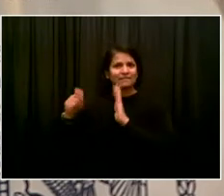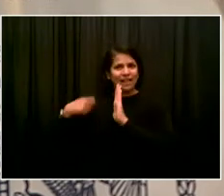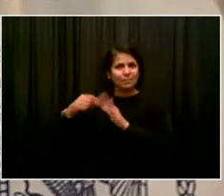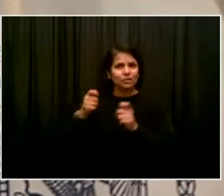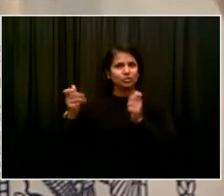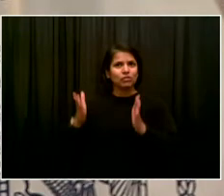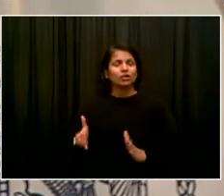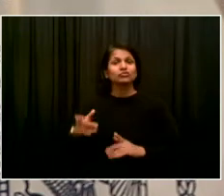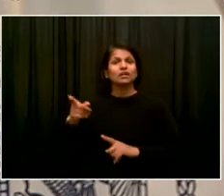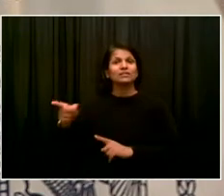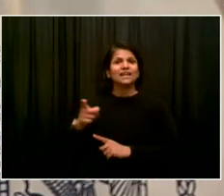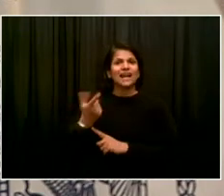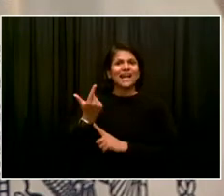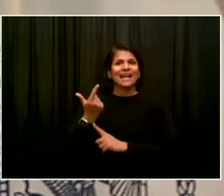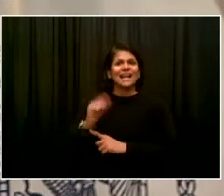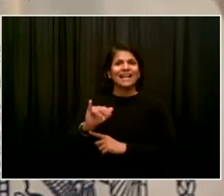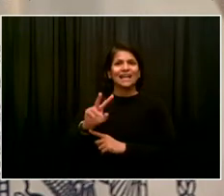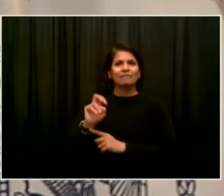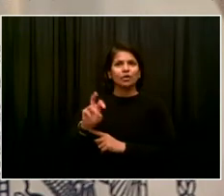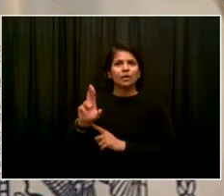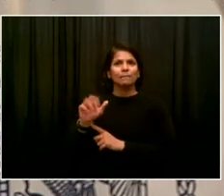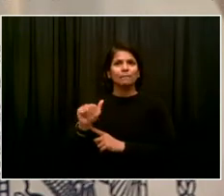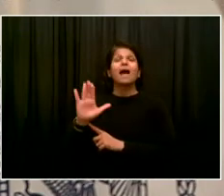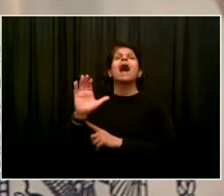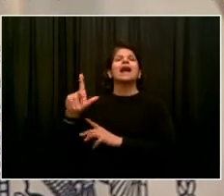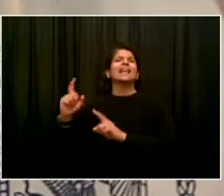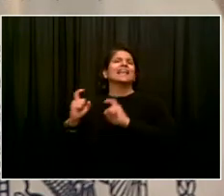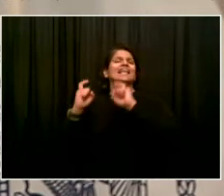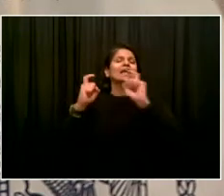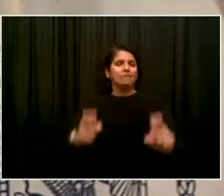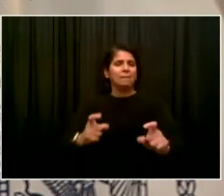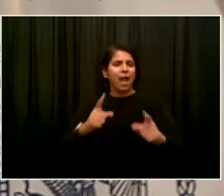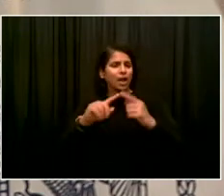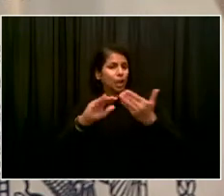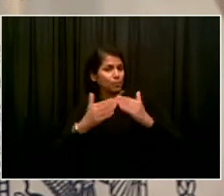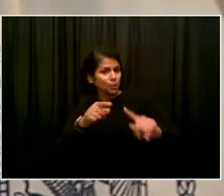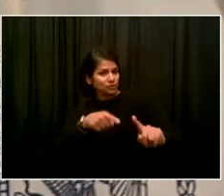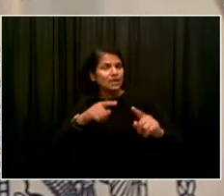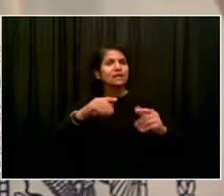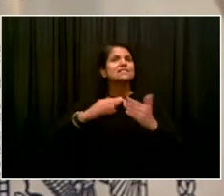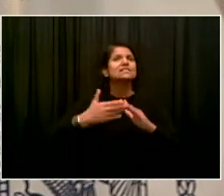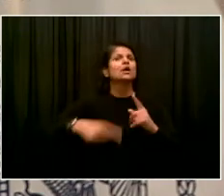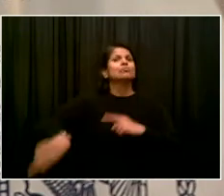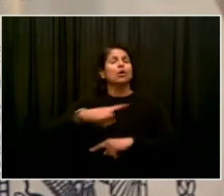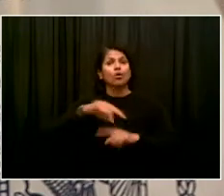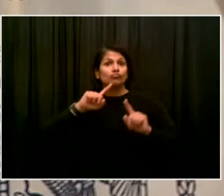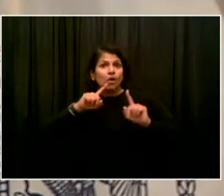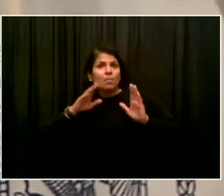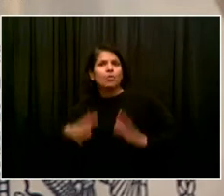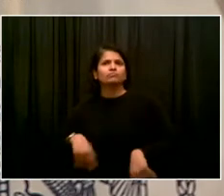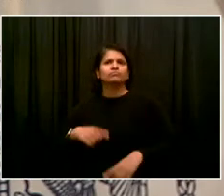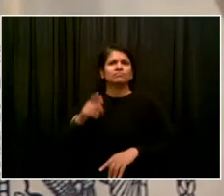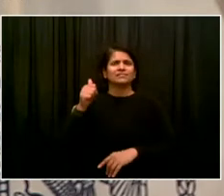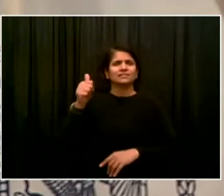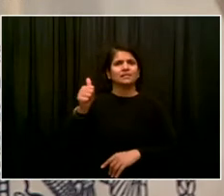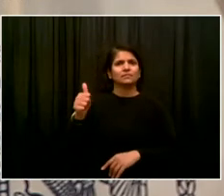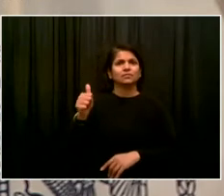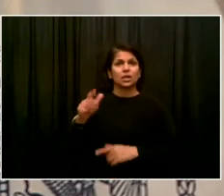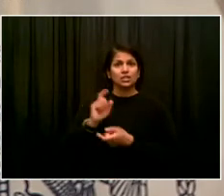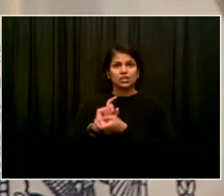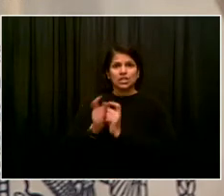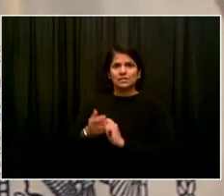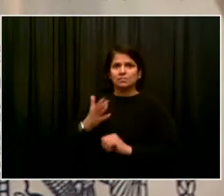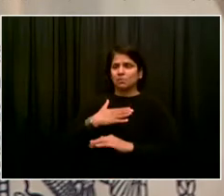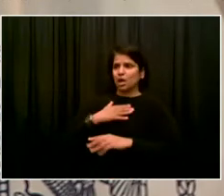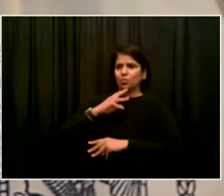back to our first responders. But he also changed my world and my whole team's world, because when I was starting out, he's one of the people